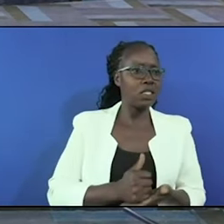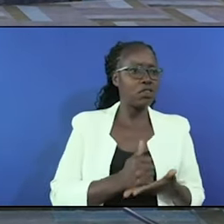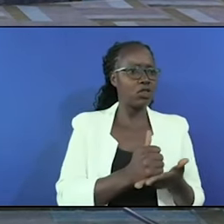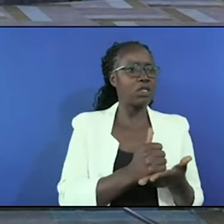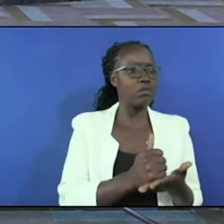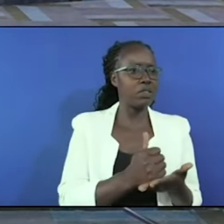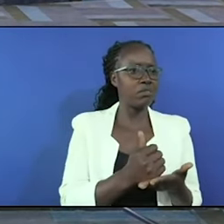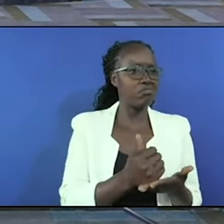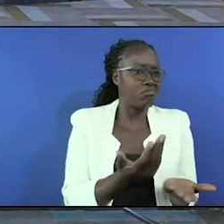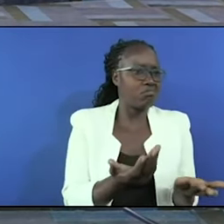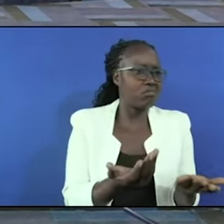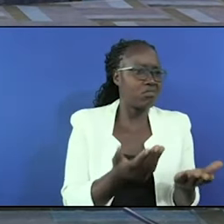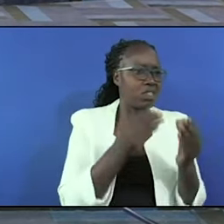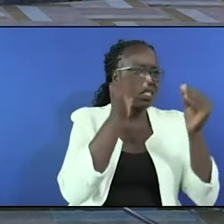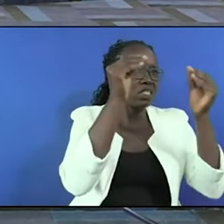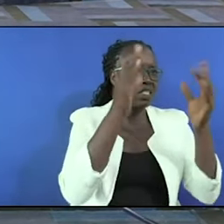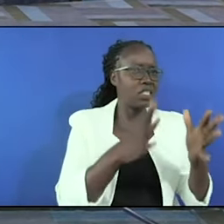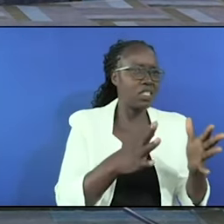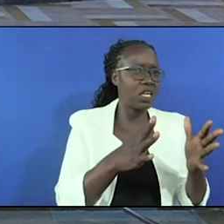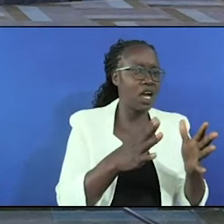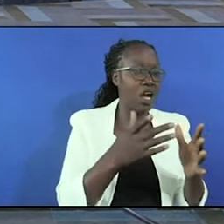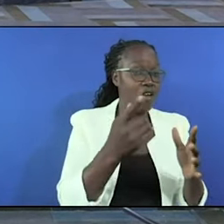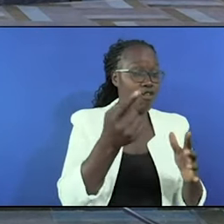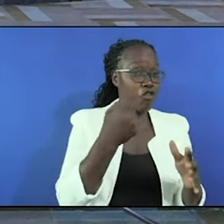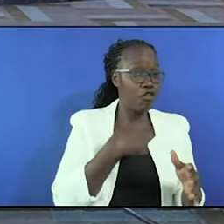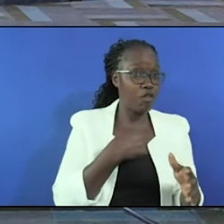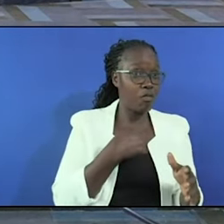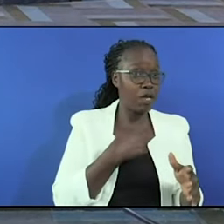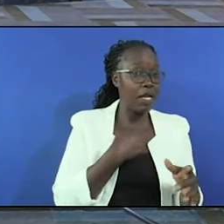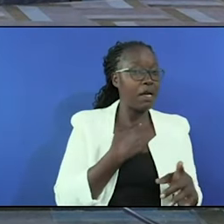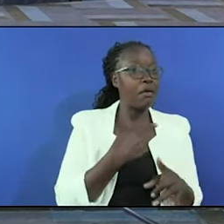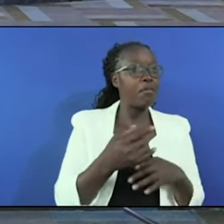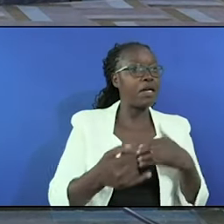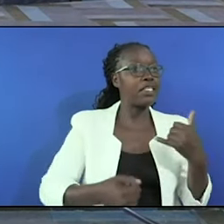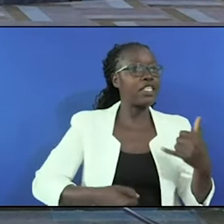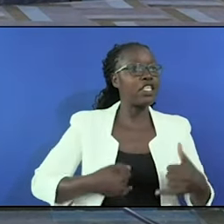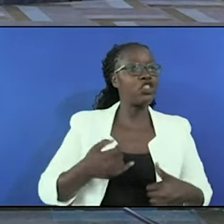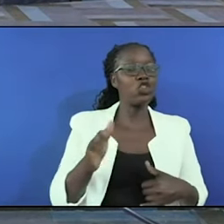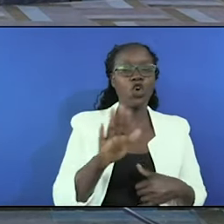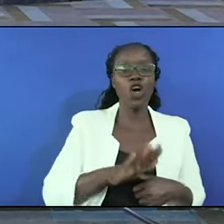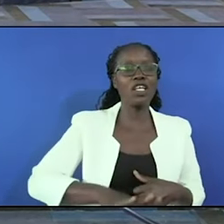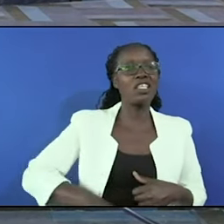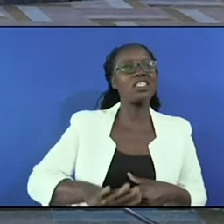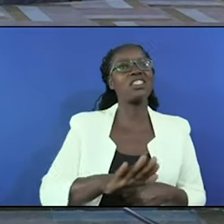helping the teacher from me, but they are enjoying the experience.